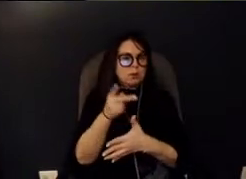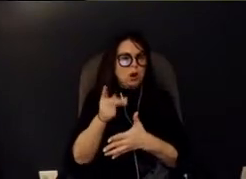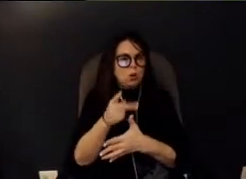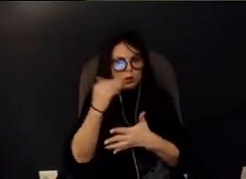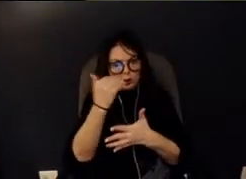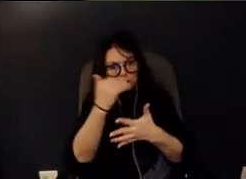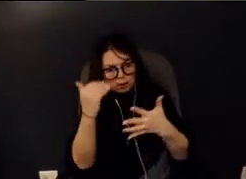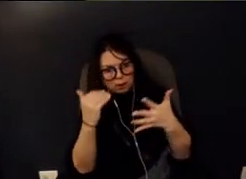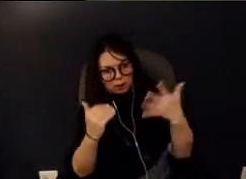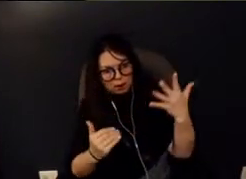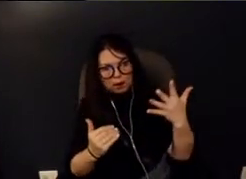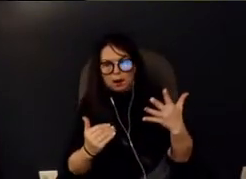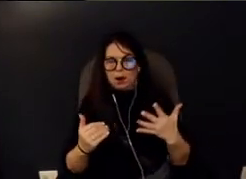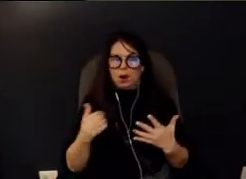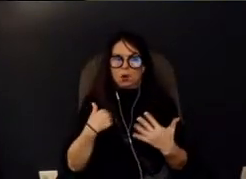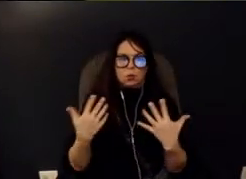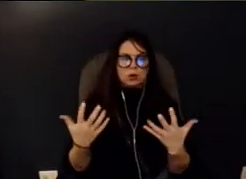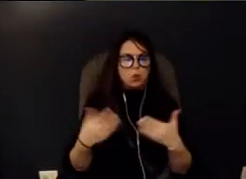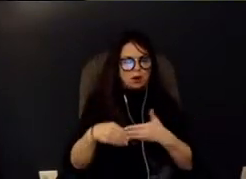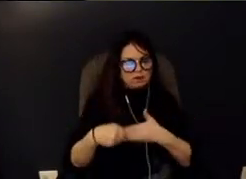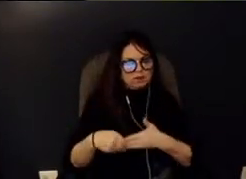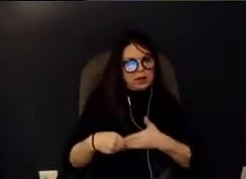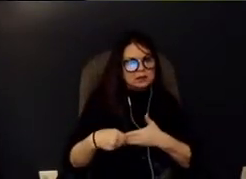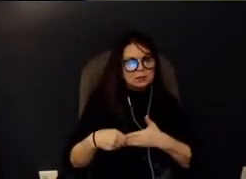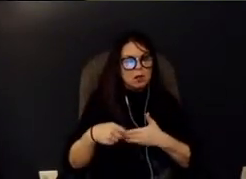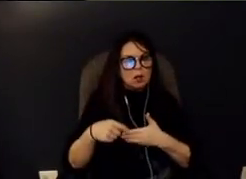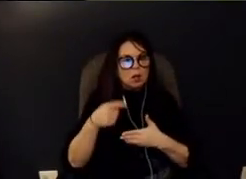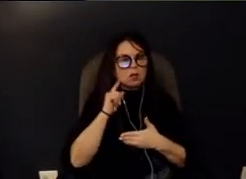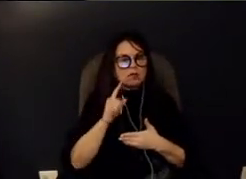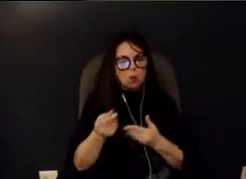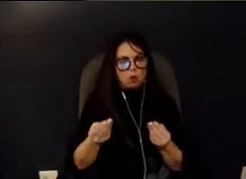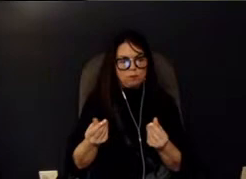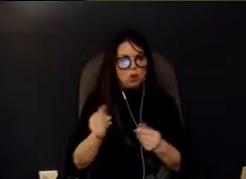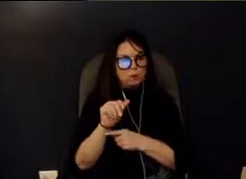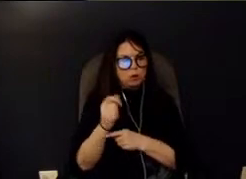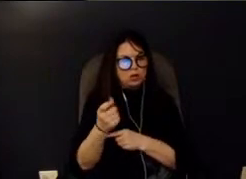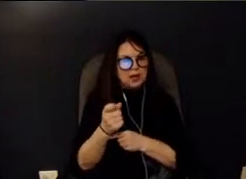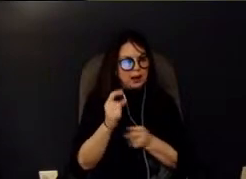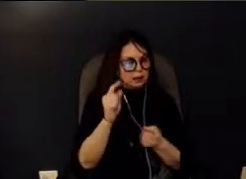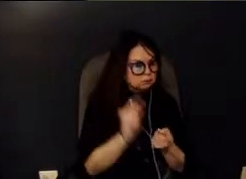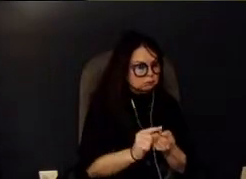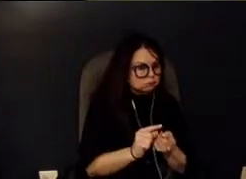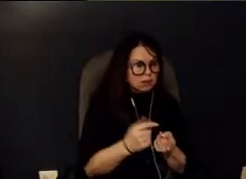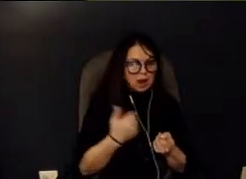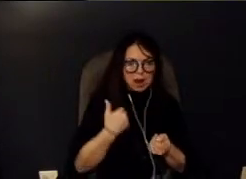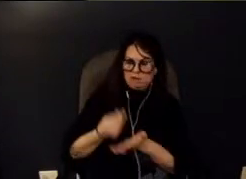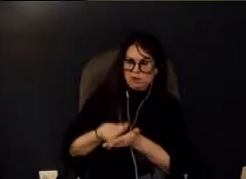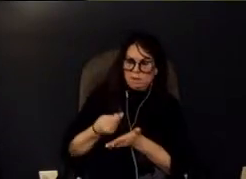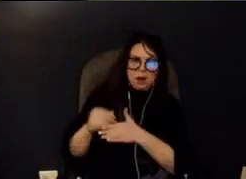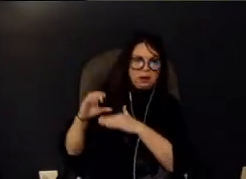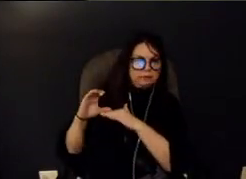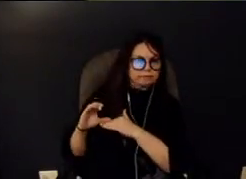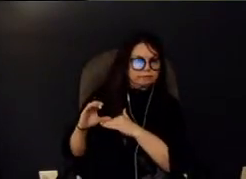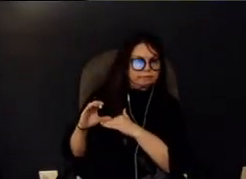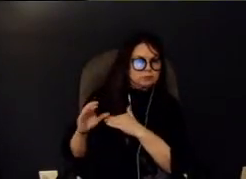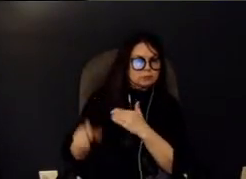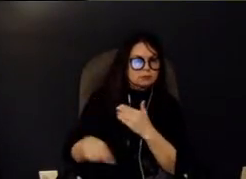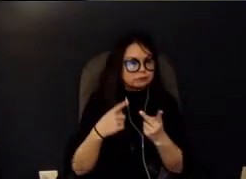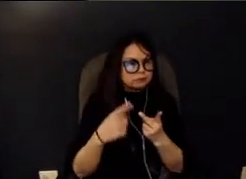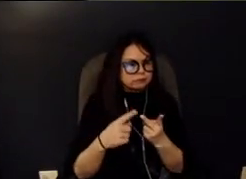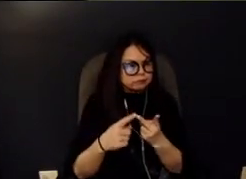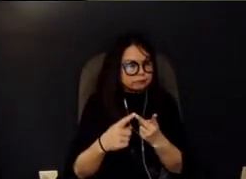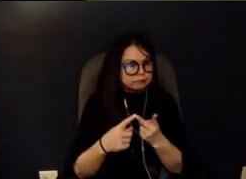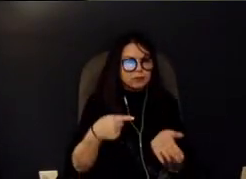property tax reduction, for investments in affordable housing, in